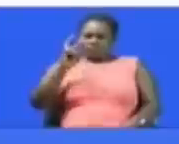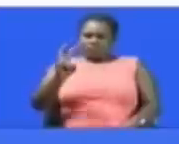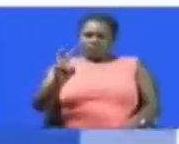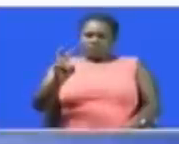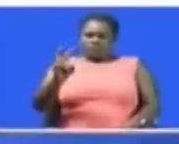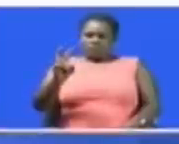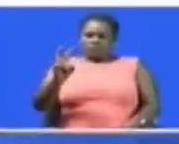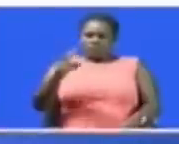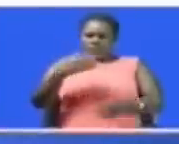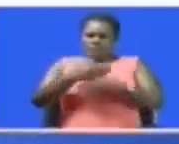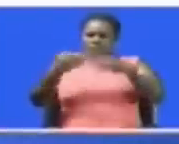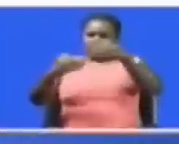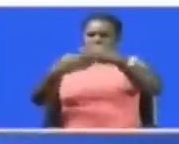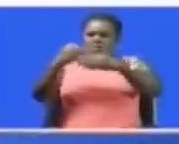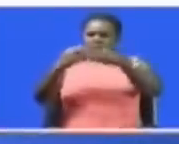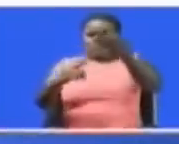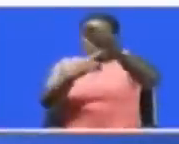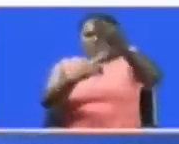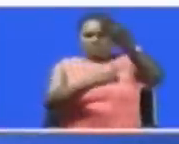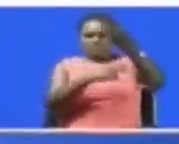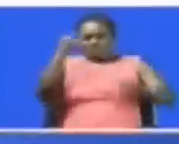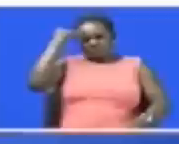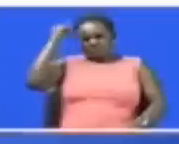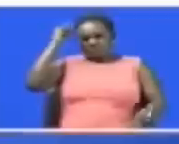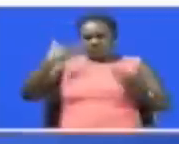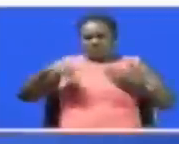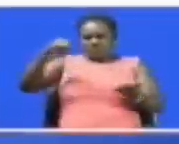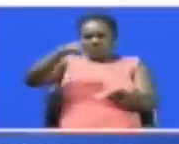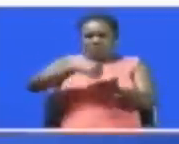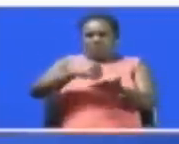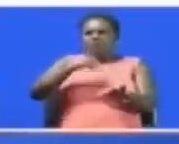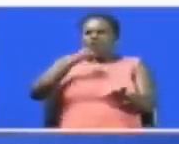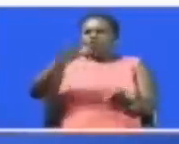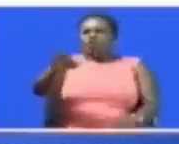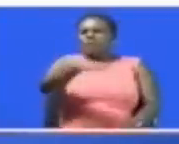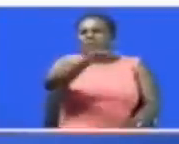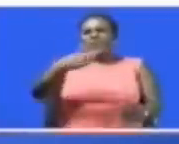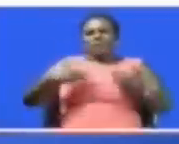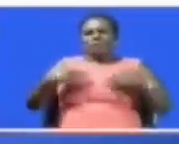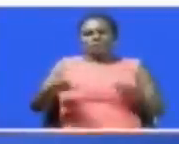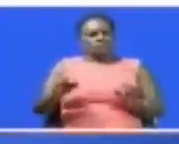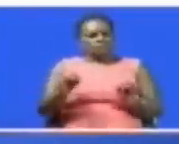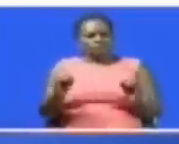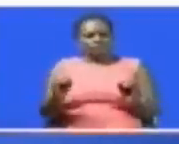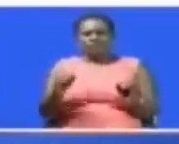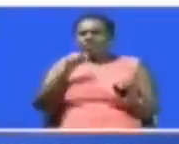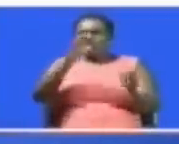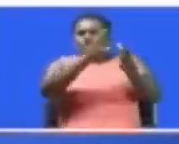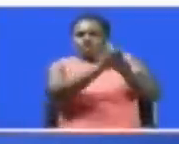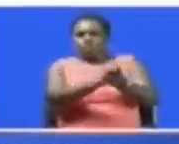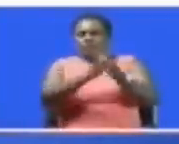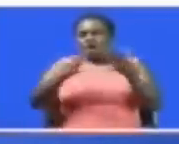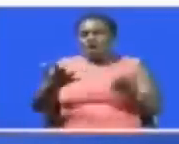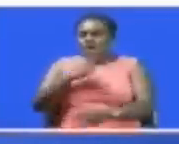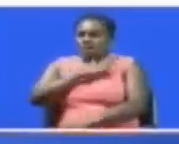at the Building Bridges Initiative, the kind of people who have been brought on board, they're not just parliamentarians. They are not people just from